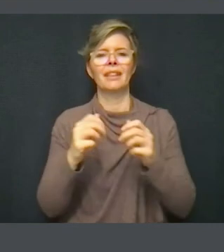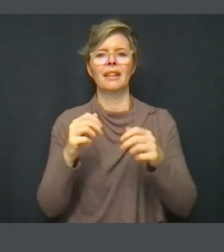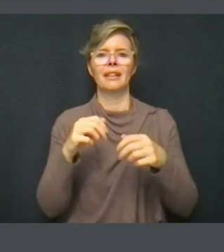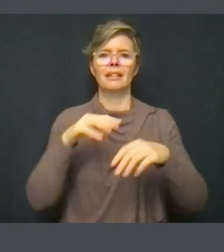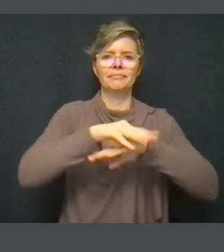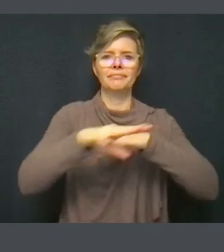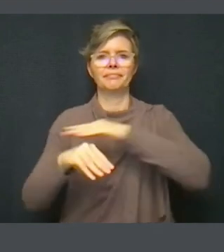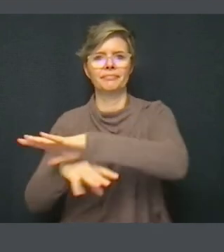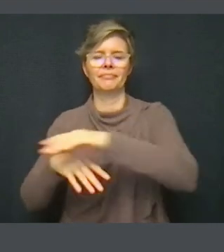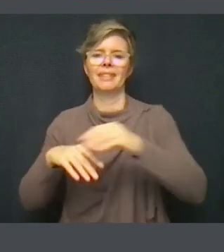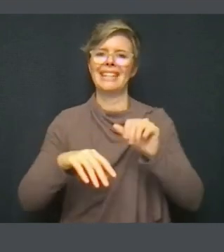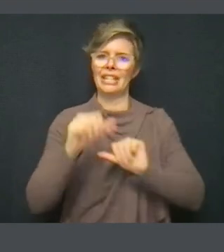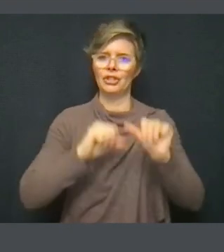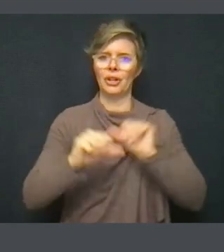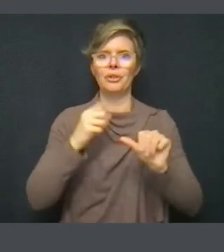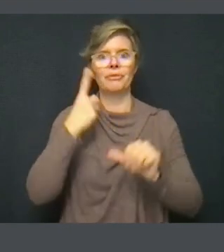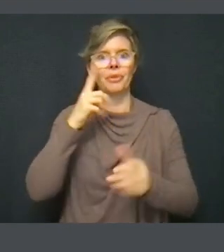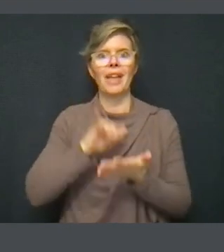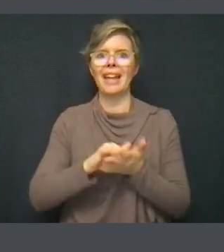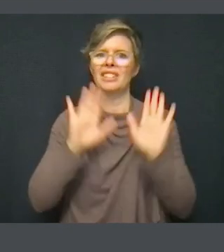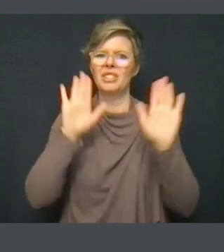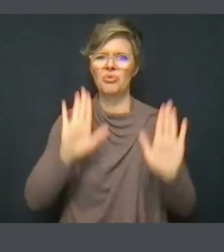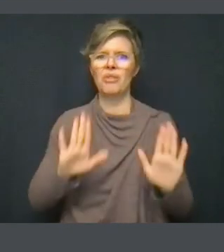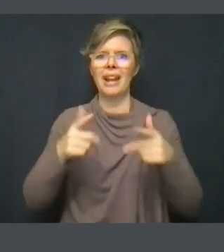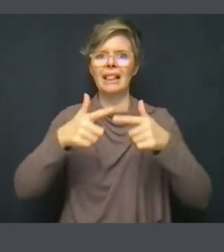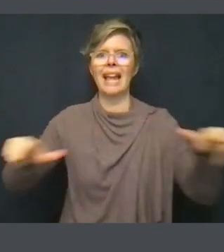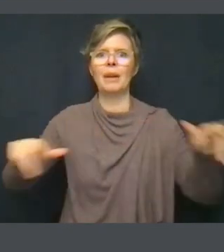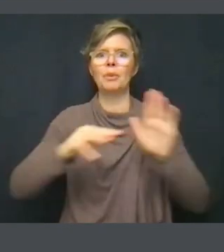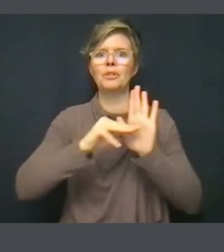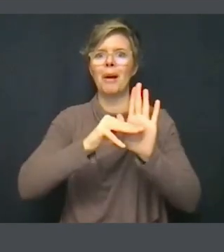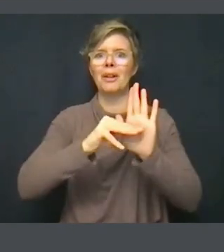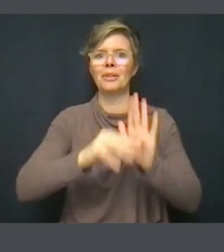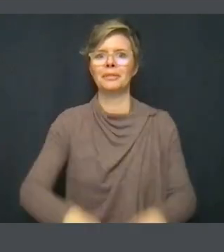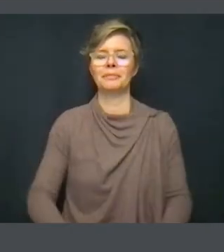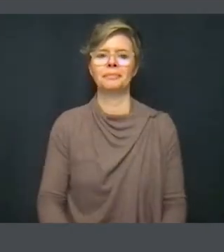great language model for the kids who's language impaired.